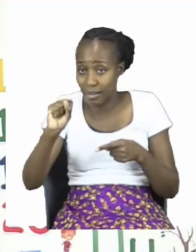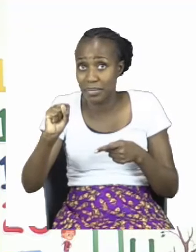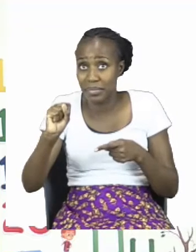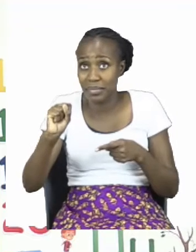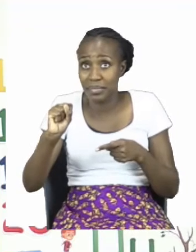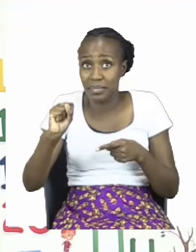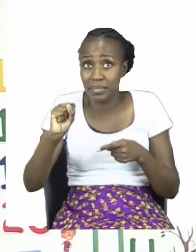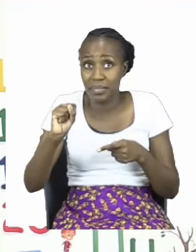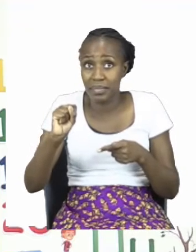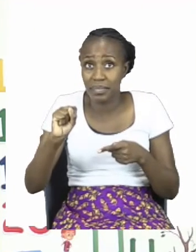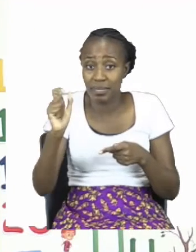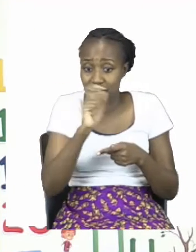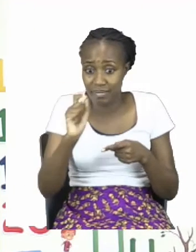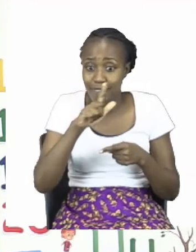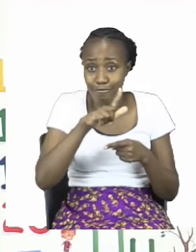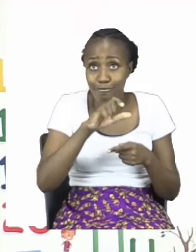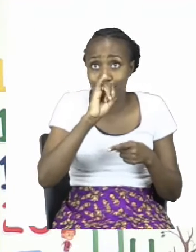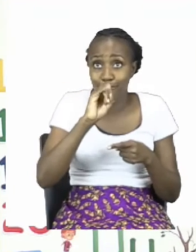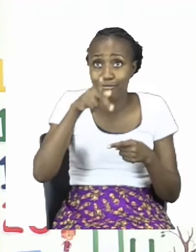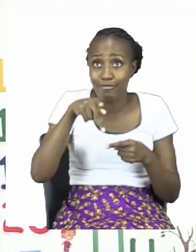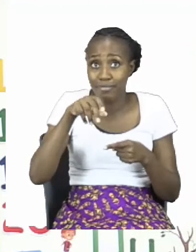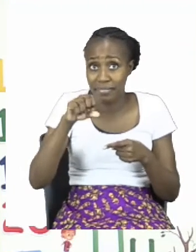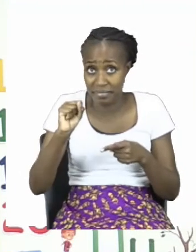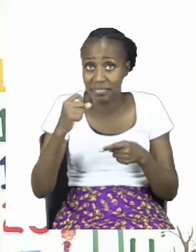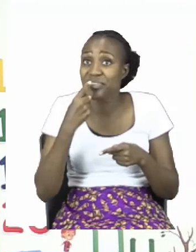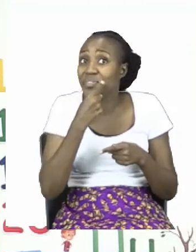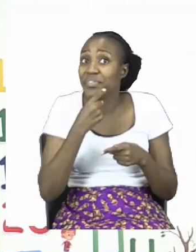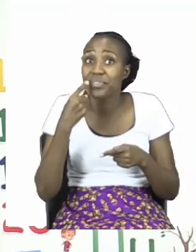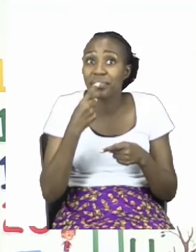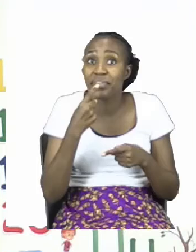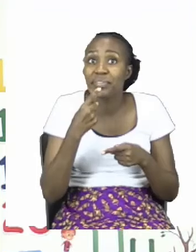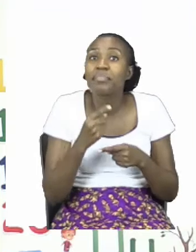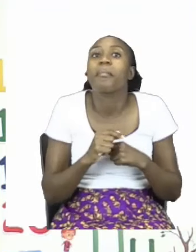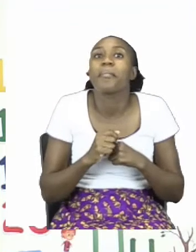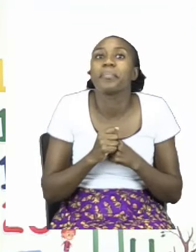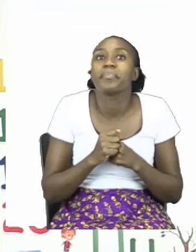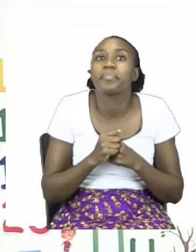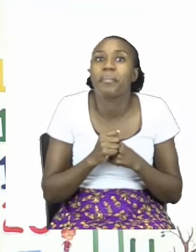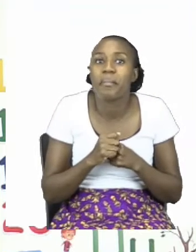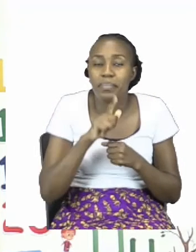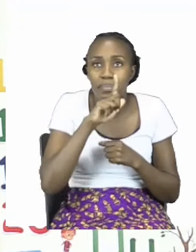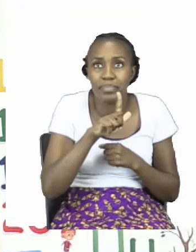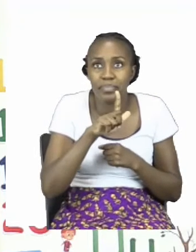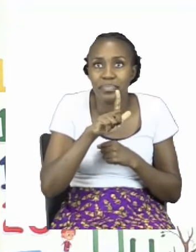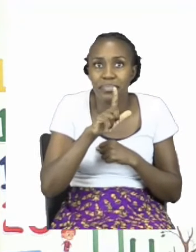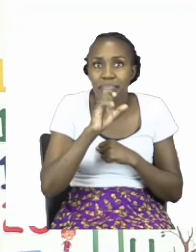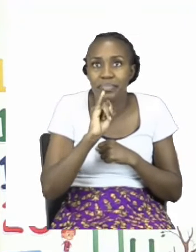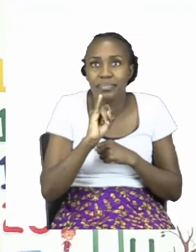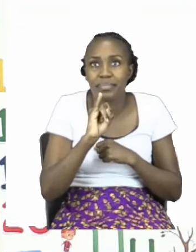lips. So that's what we want to write. So we start with our then we say